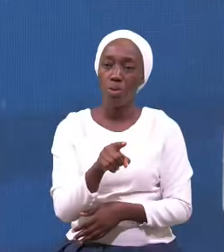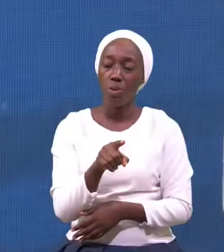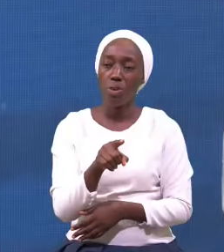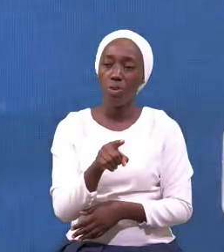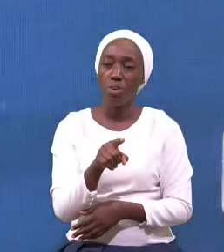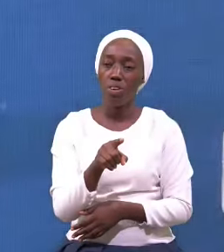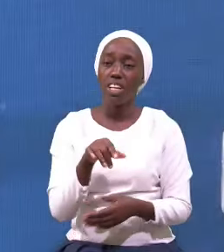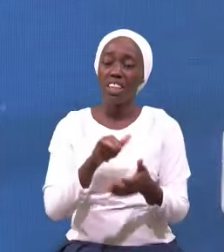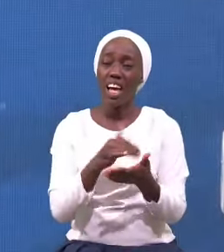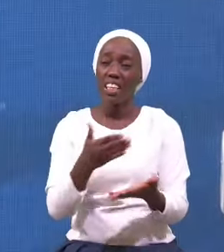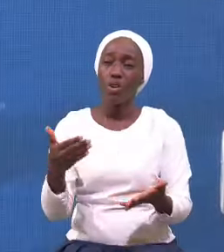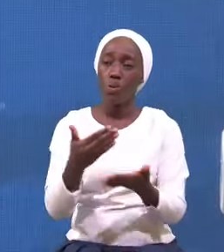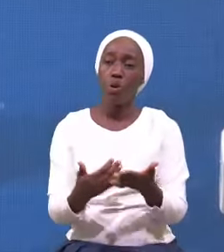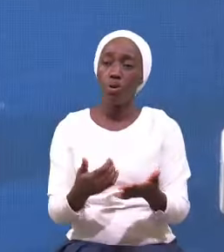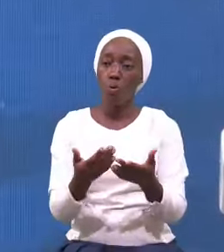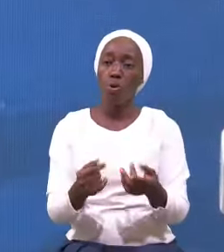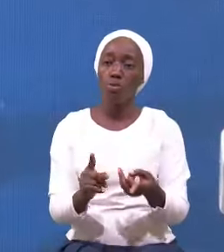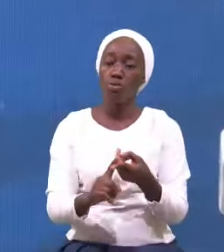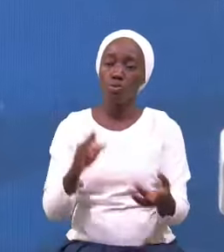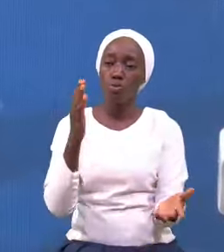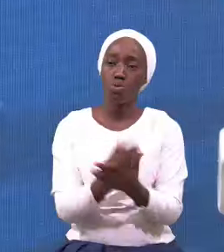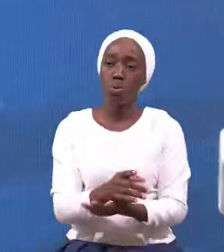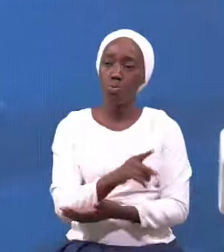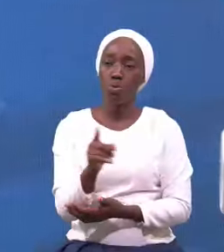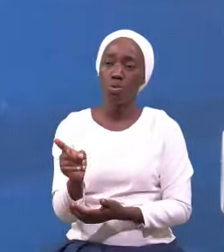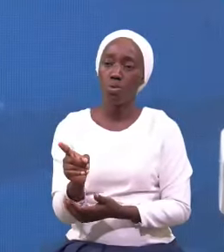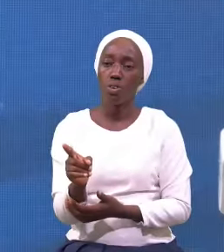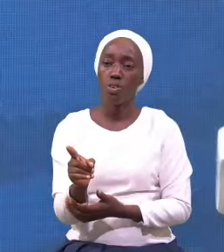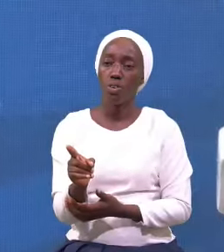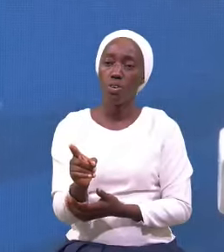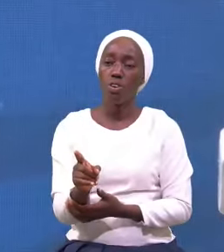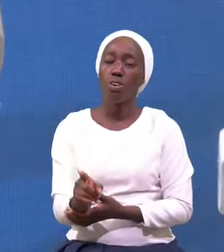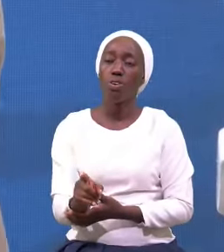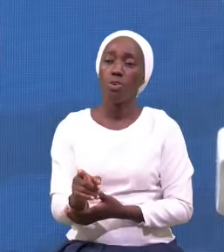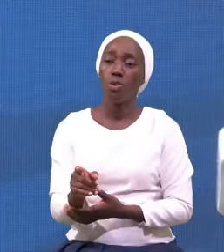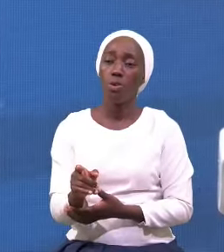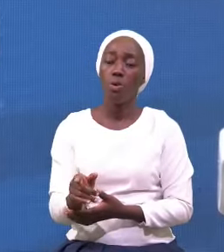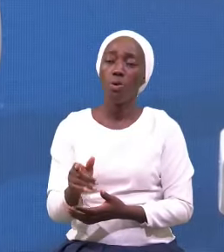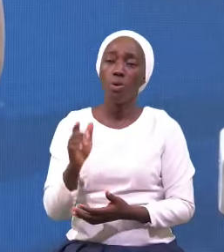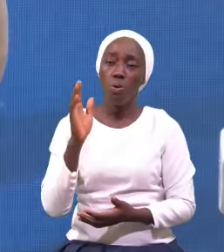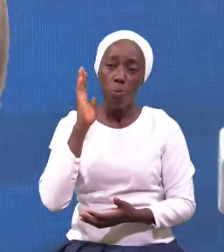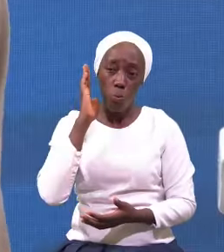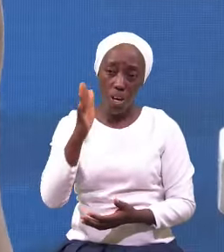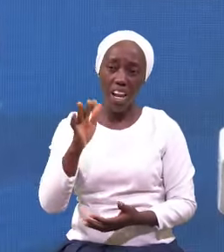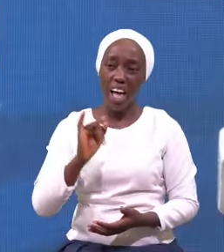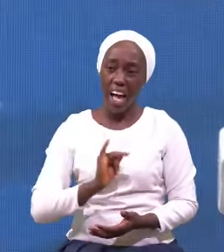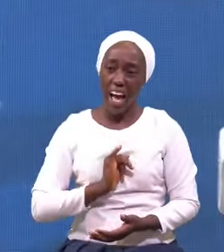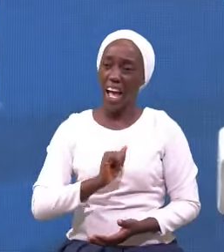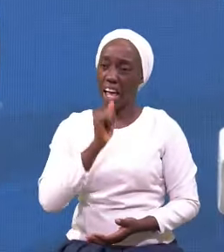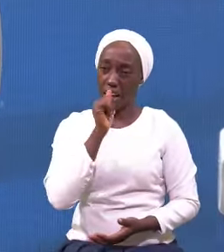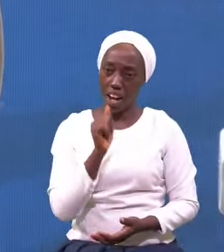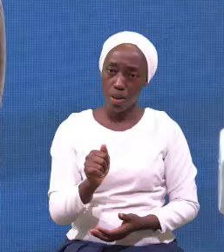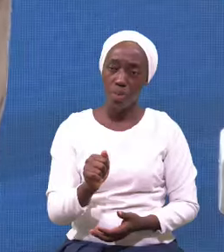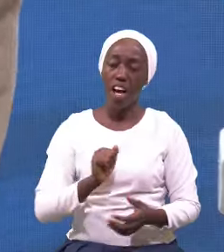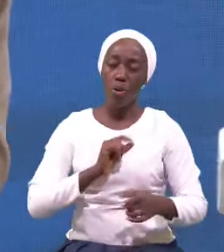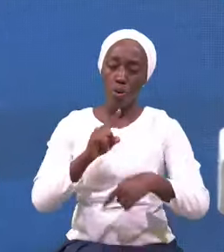you. Say, will I am. I'll go through this